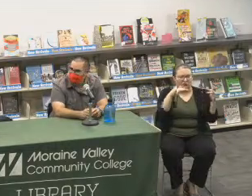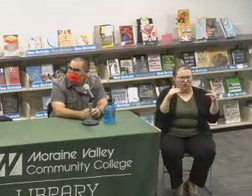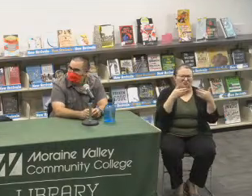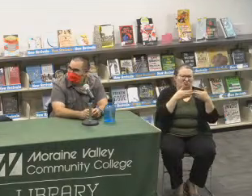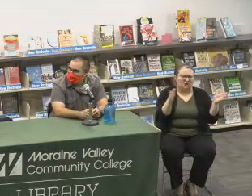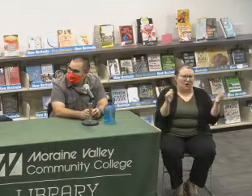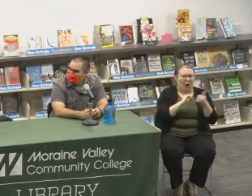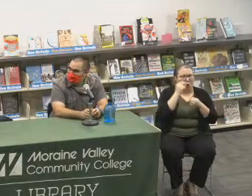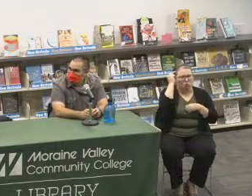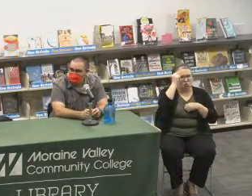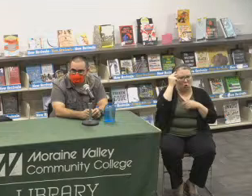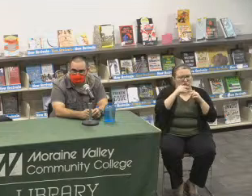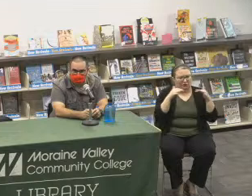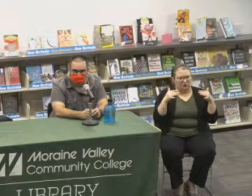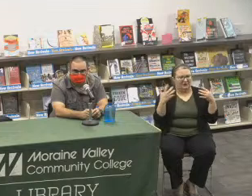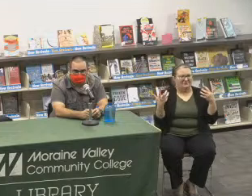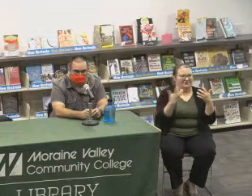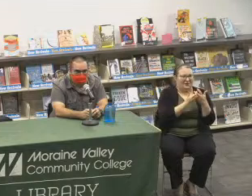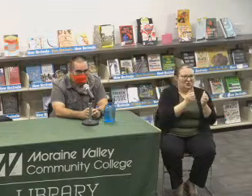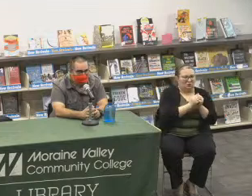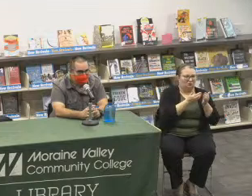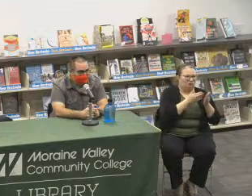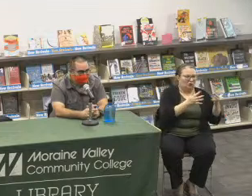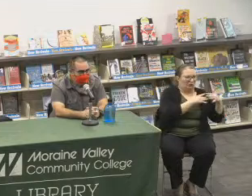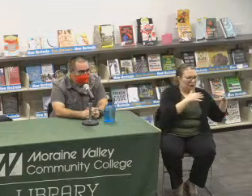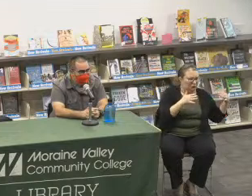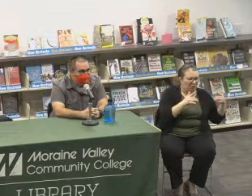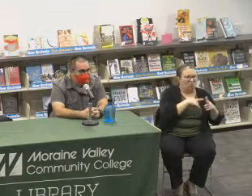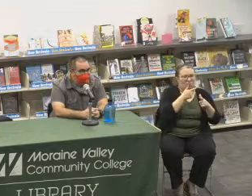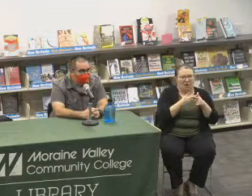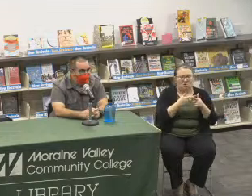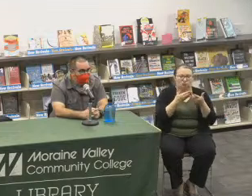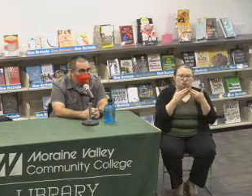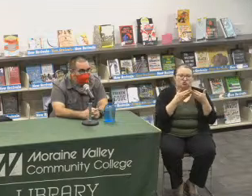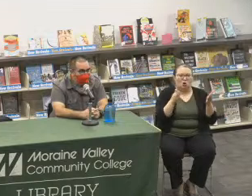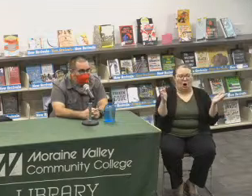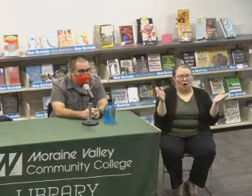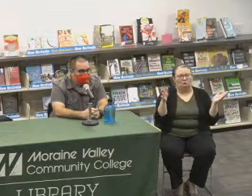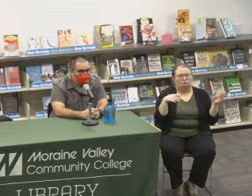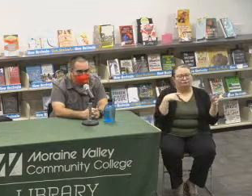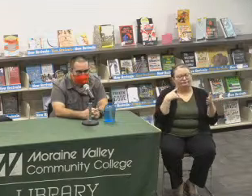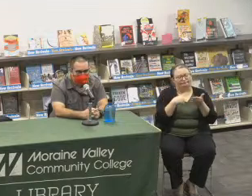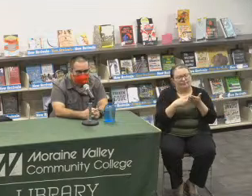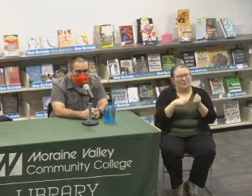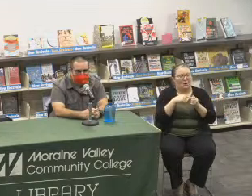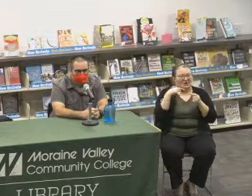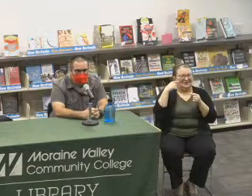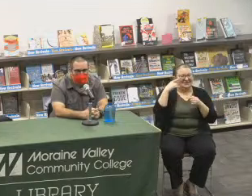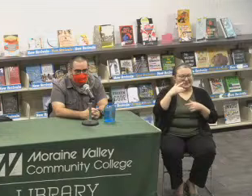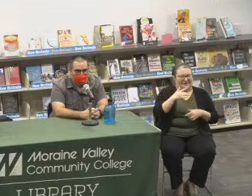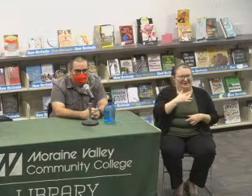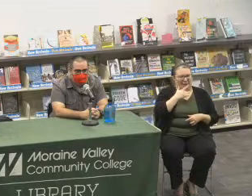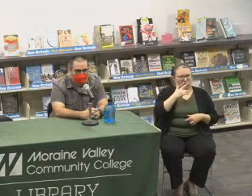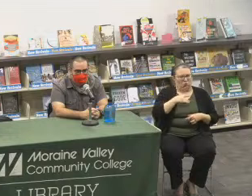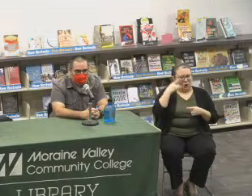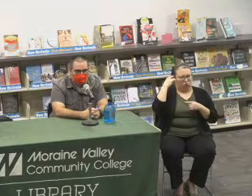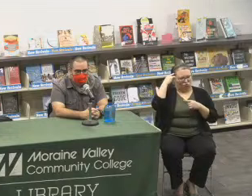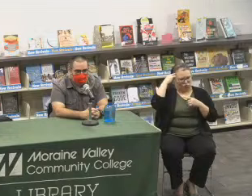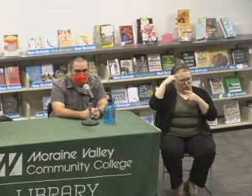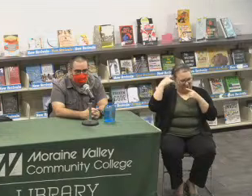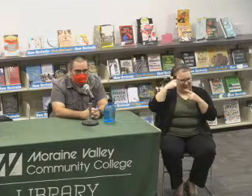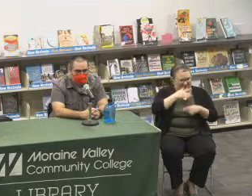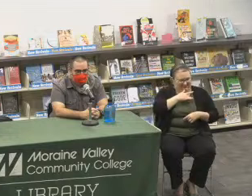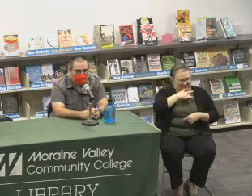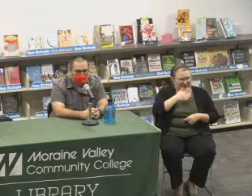and how neurodiversity fits within that. Then I'm going to kind of broaden out to look at sensory processing sensitivity, which is a really